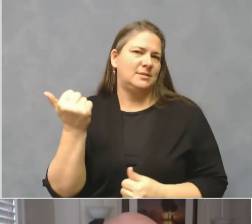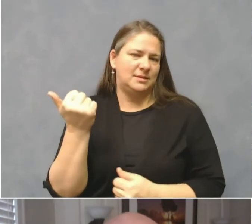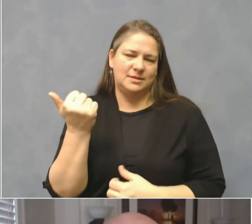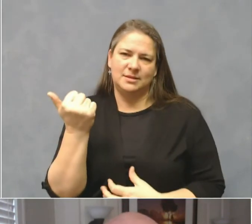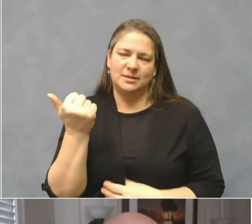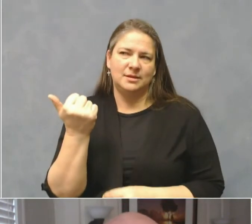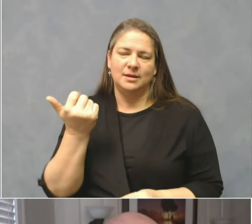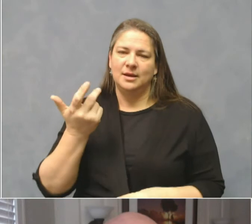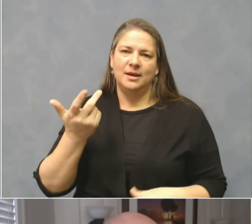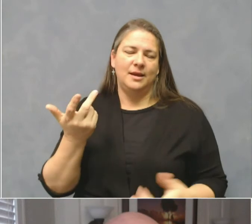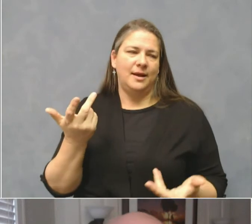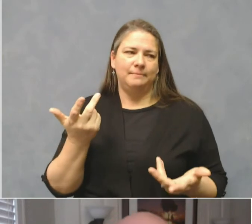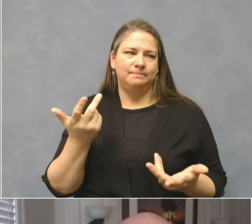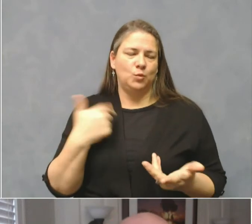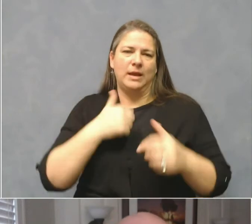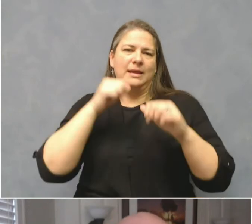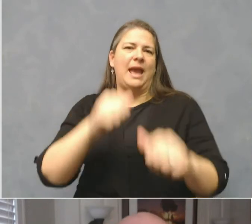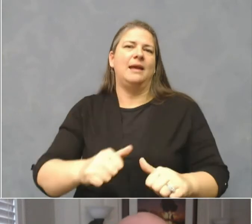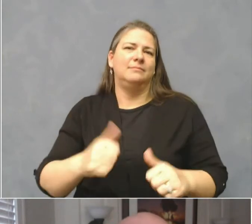well. People to help on this.